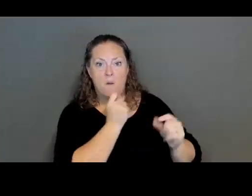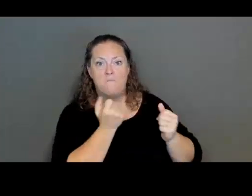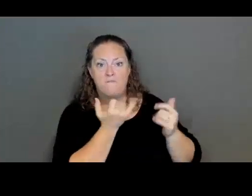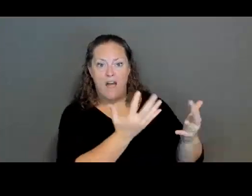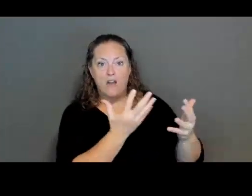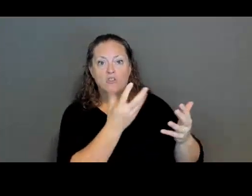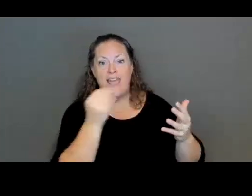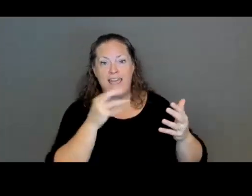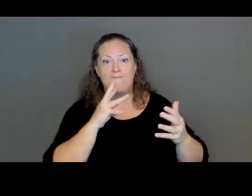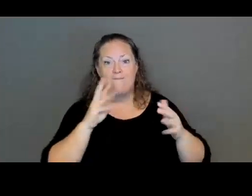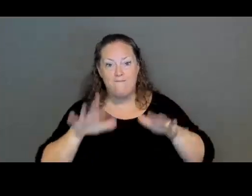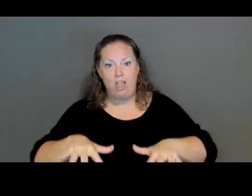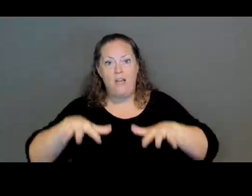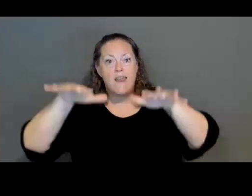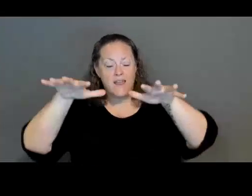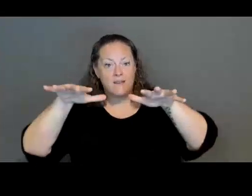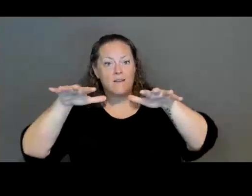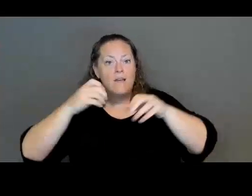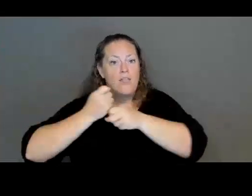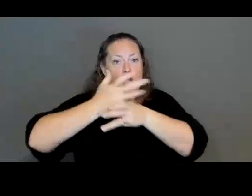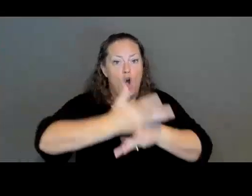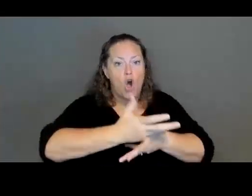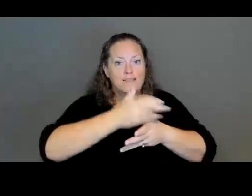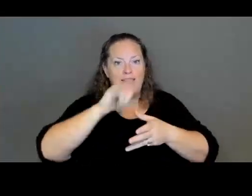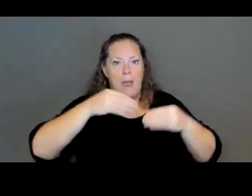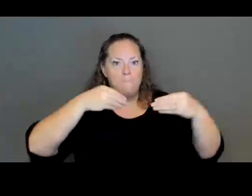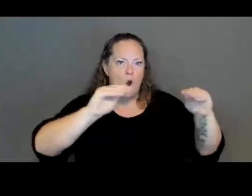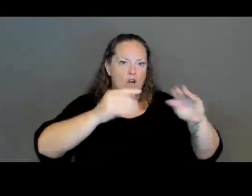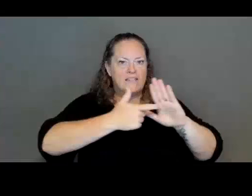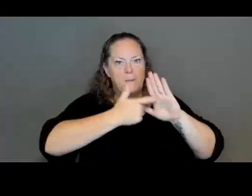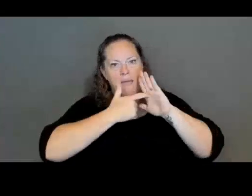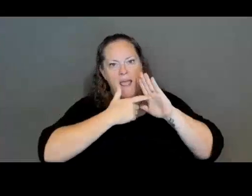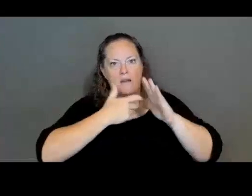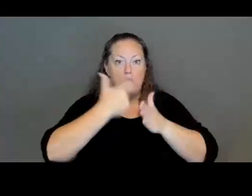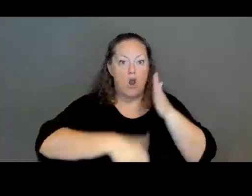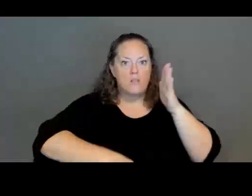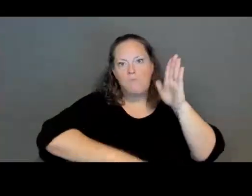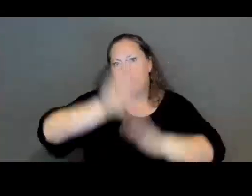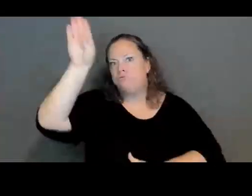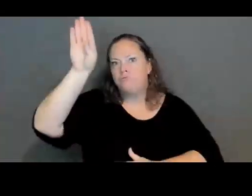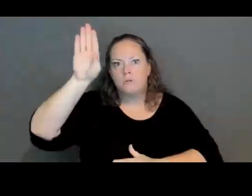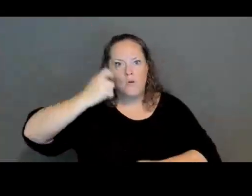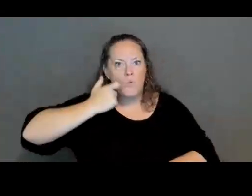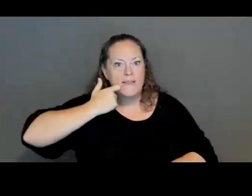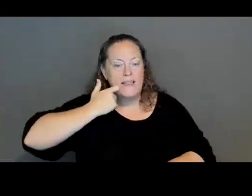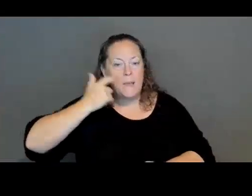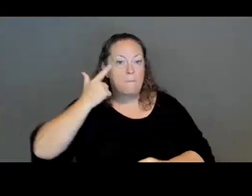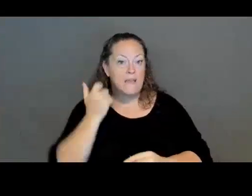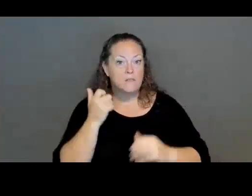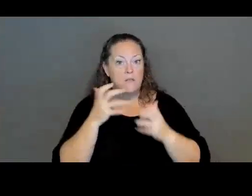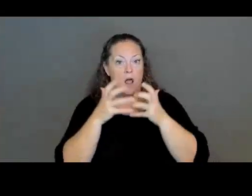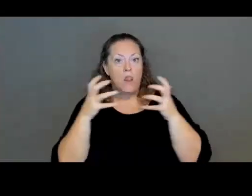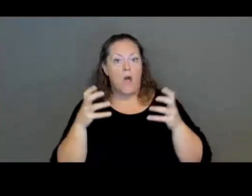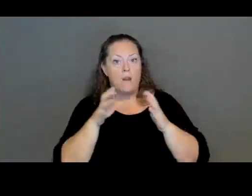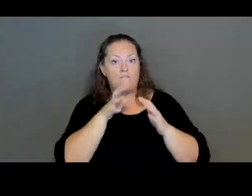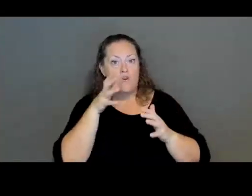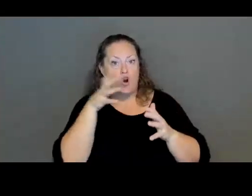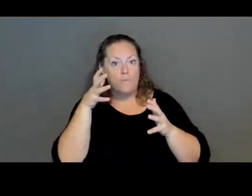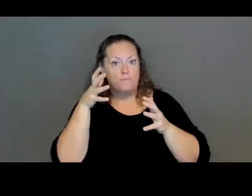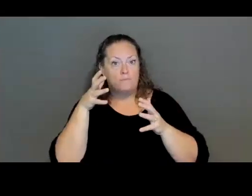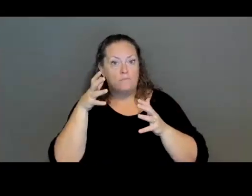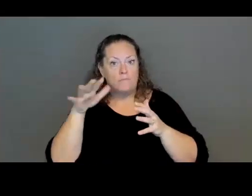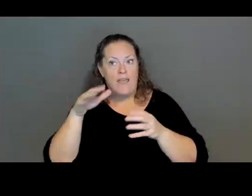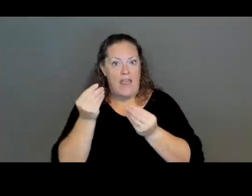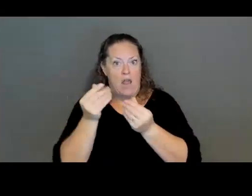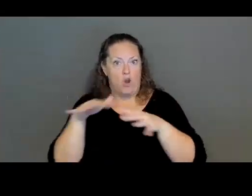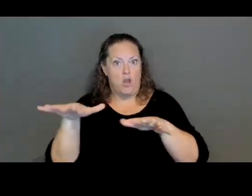that caused the market demand and prices to skyrocket recently because of a lot of farmlands being damaged. So I think